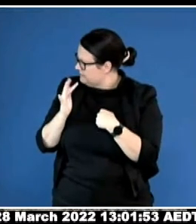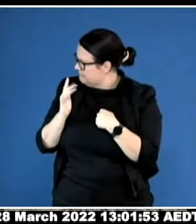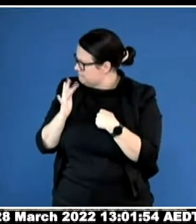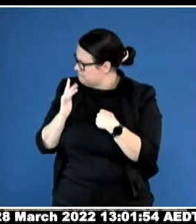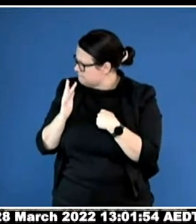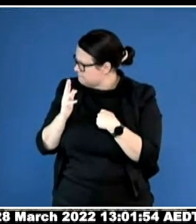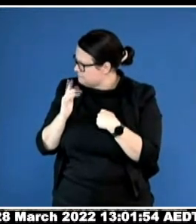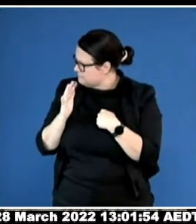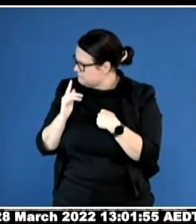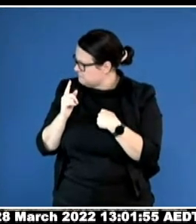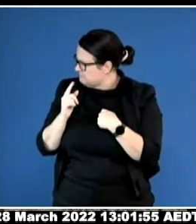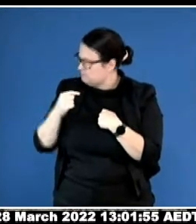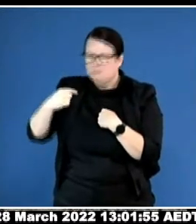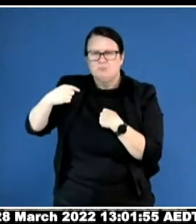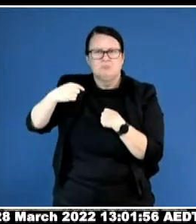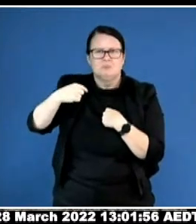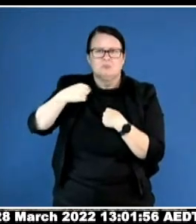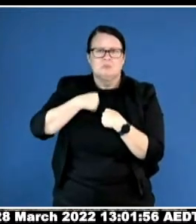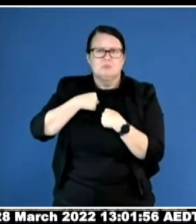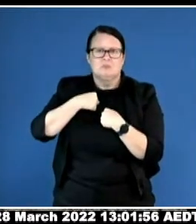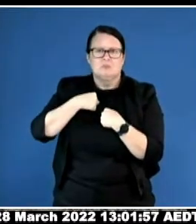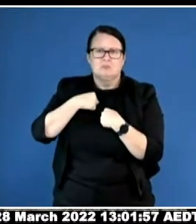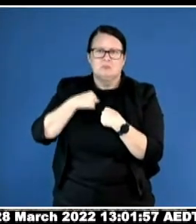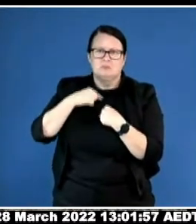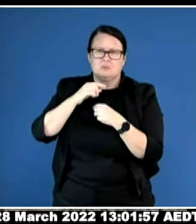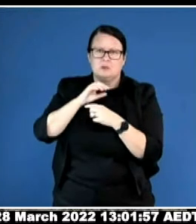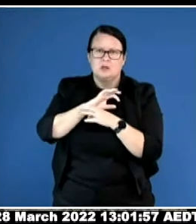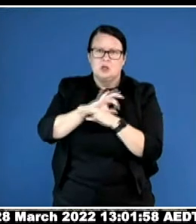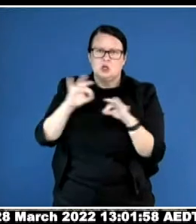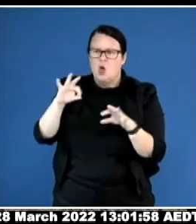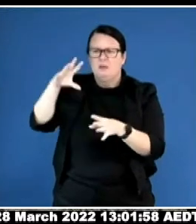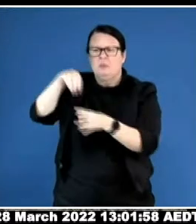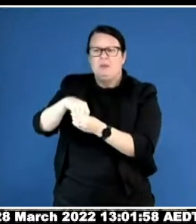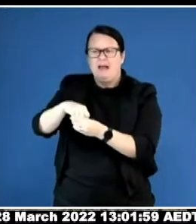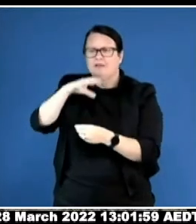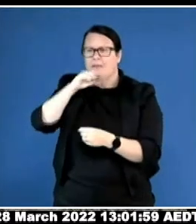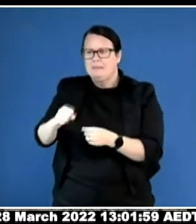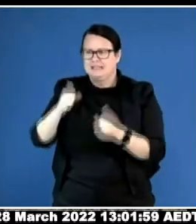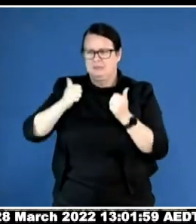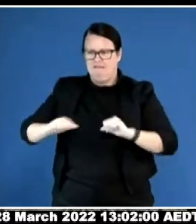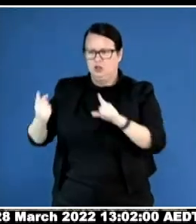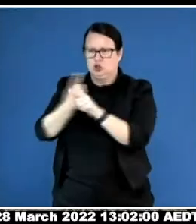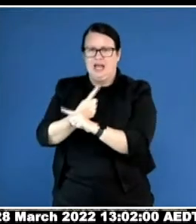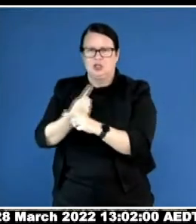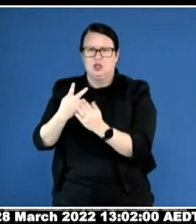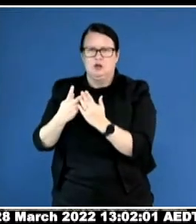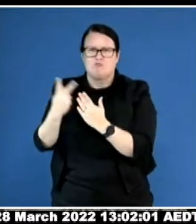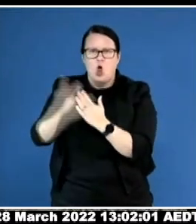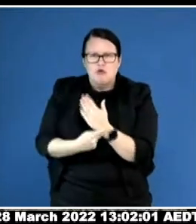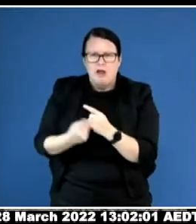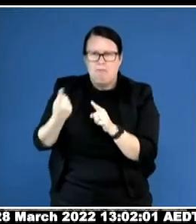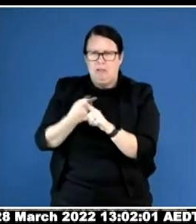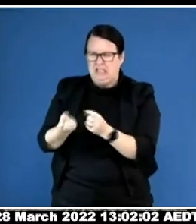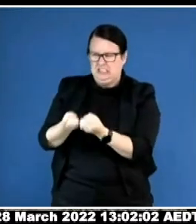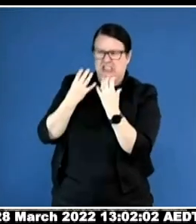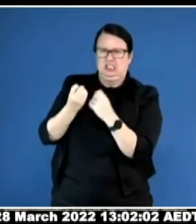was no longer going to be engage with men's behaviour change program and some quite expletive language around myself,